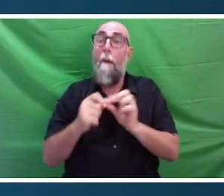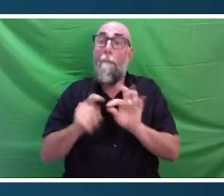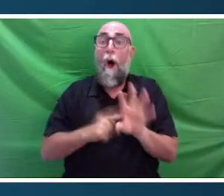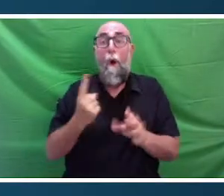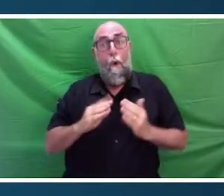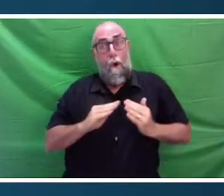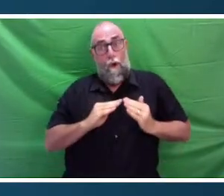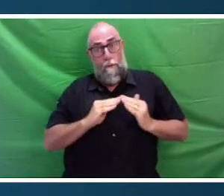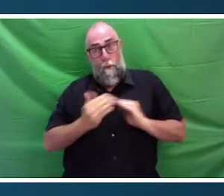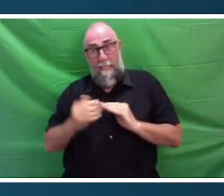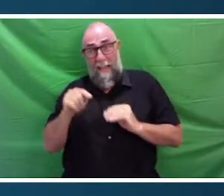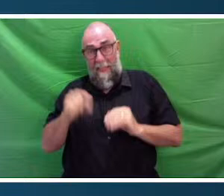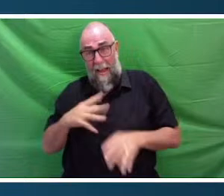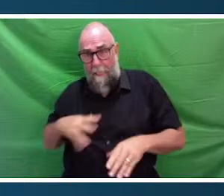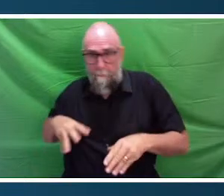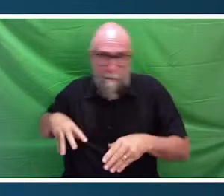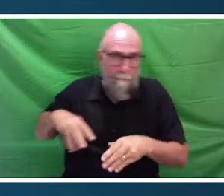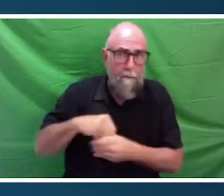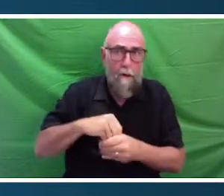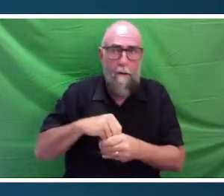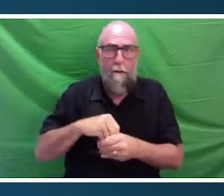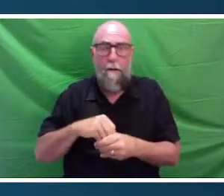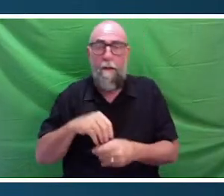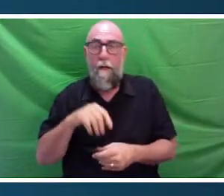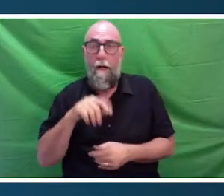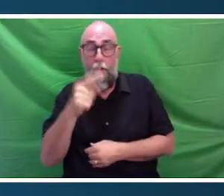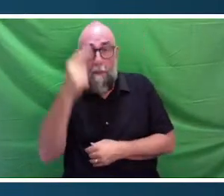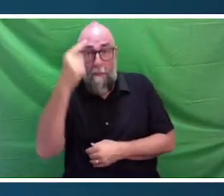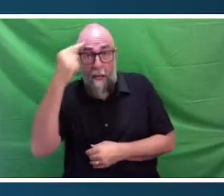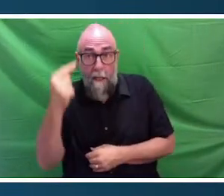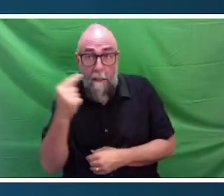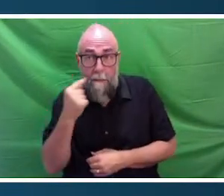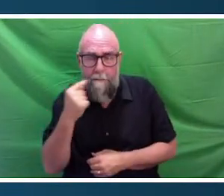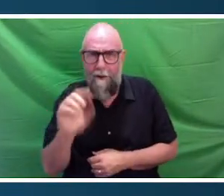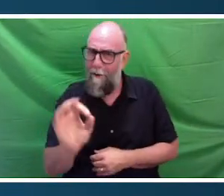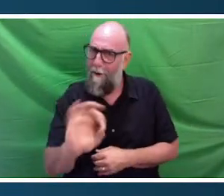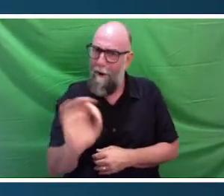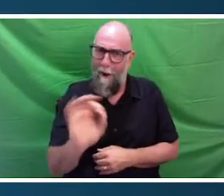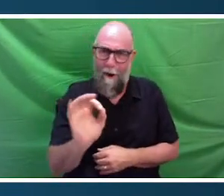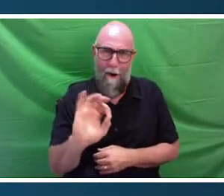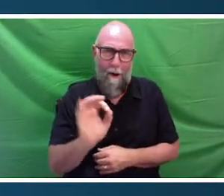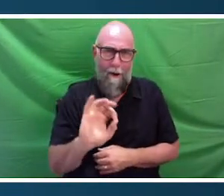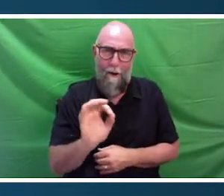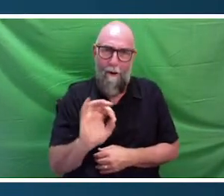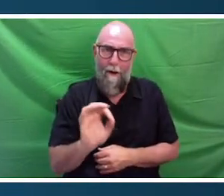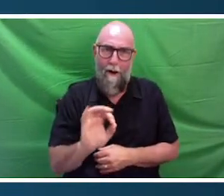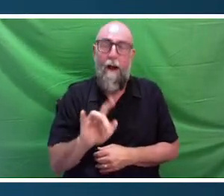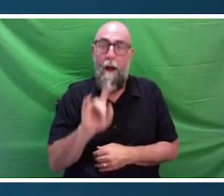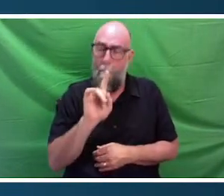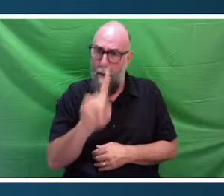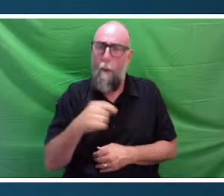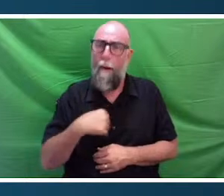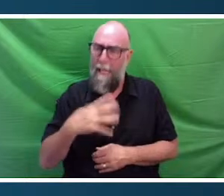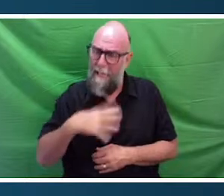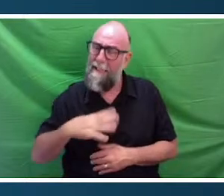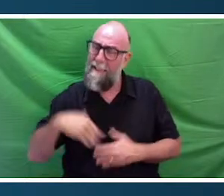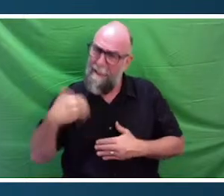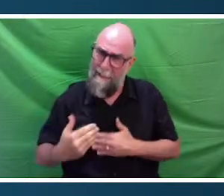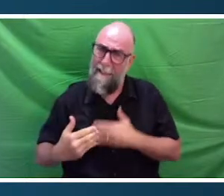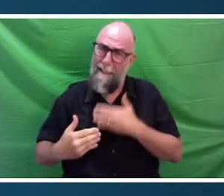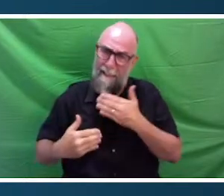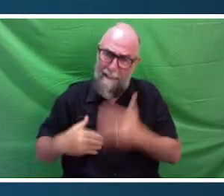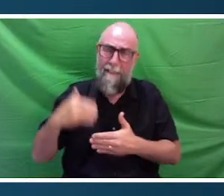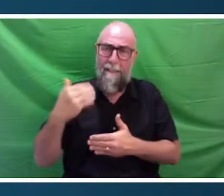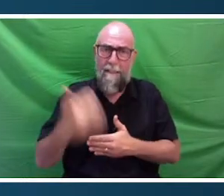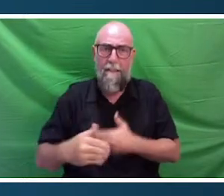interventions. No one said it was going to be easy, but our efforts must be unwavering. This involves